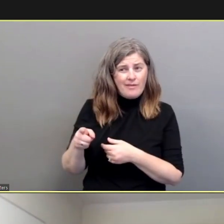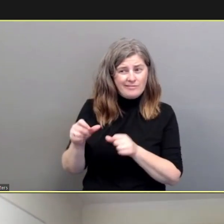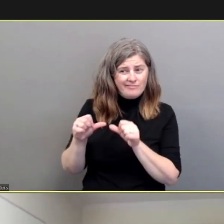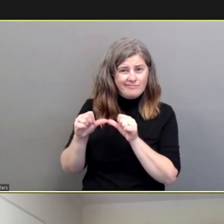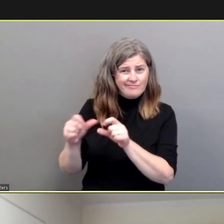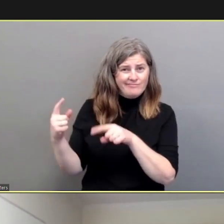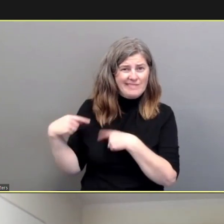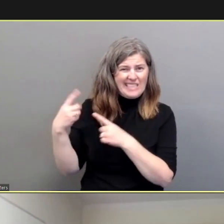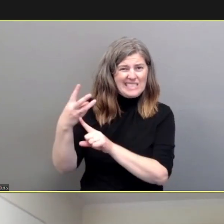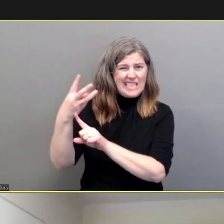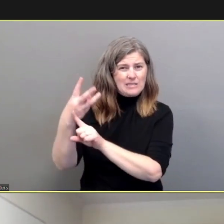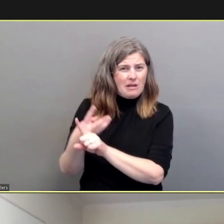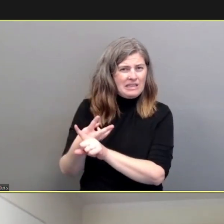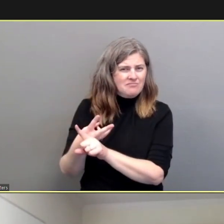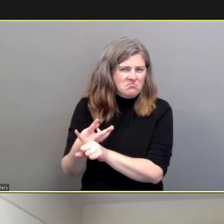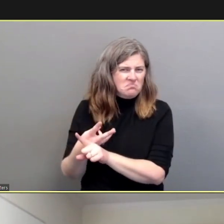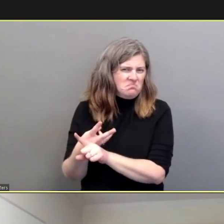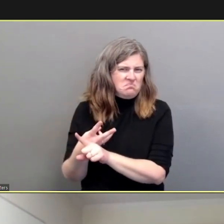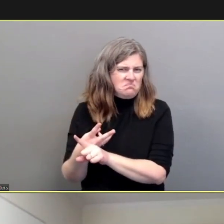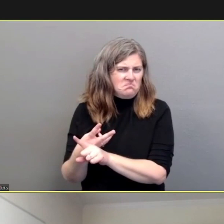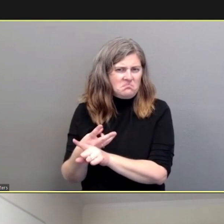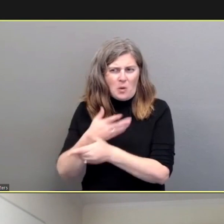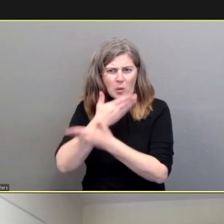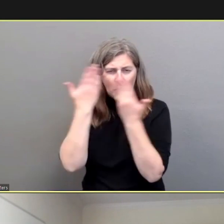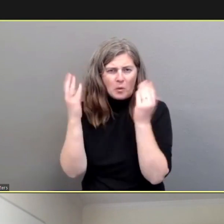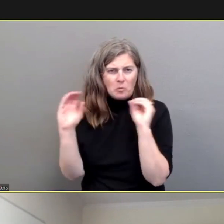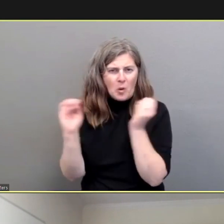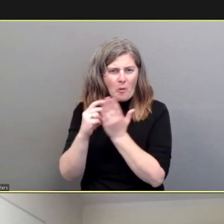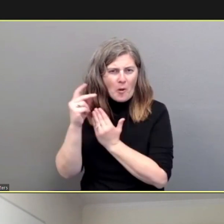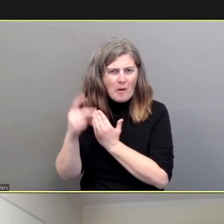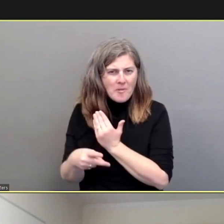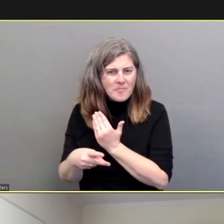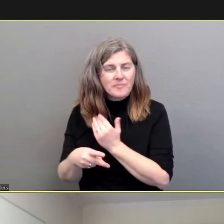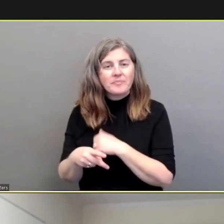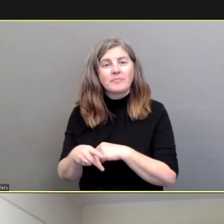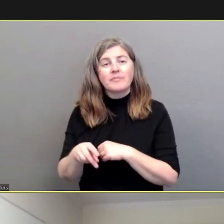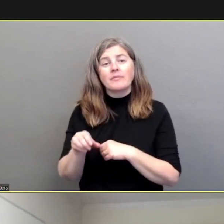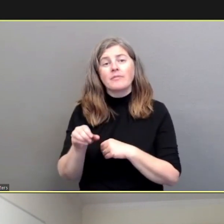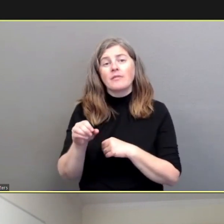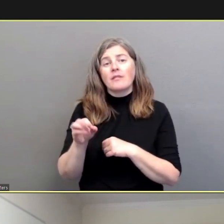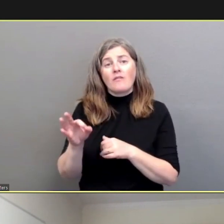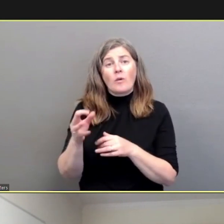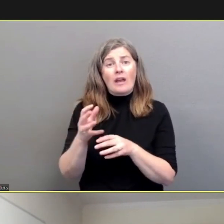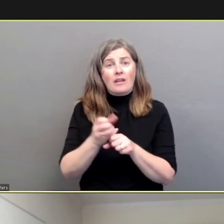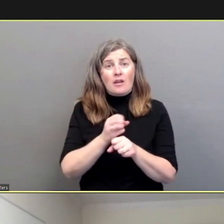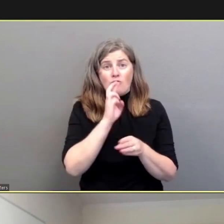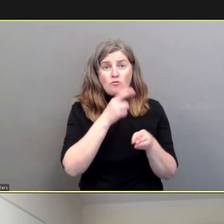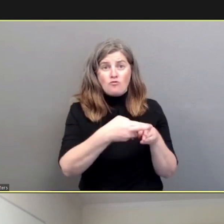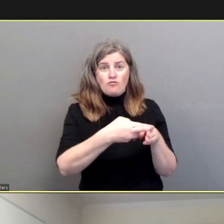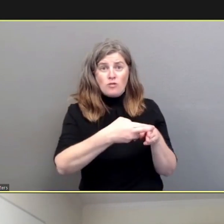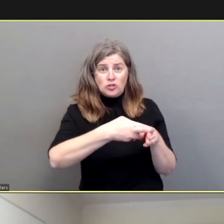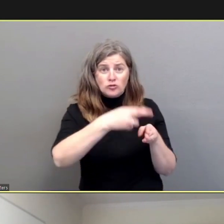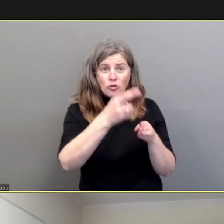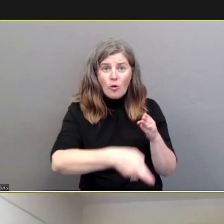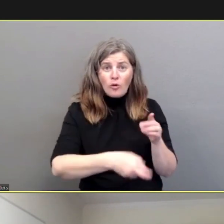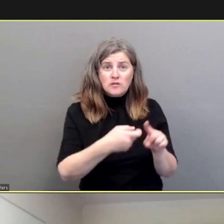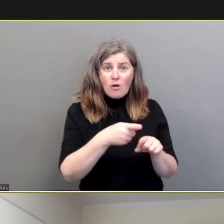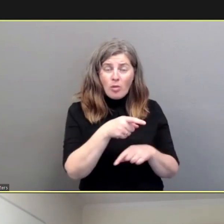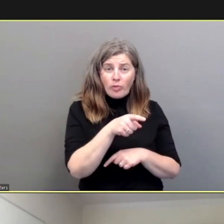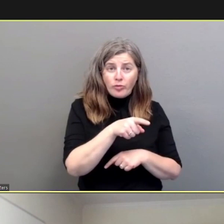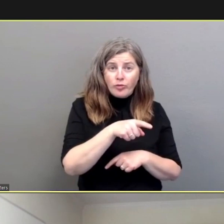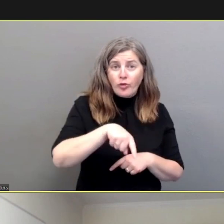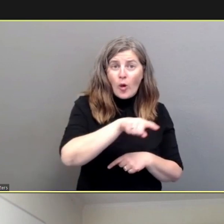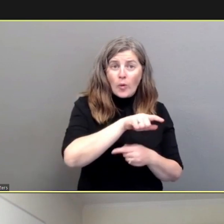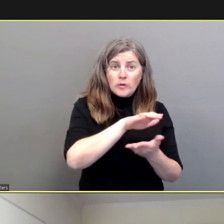6 months didn't really exist. So if we can get results from those